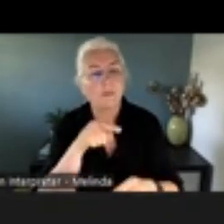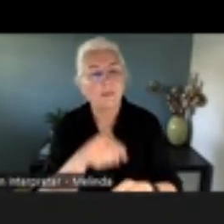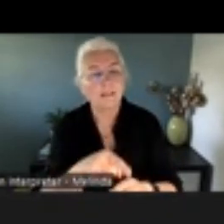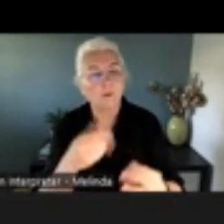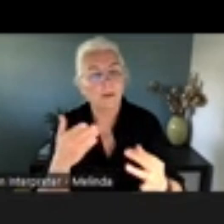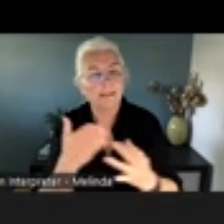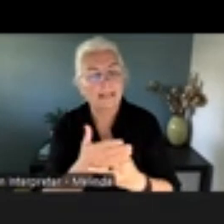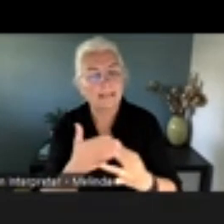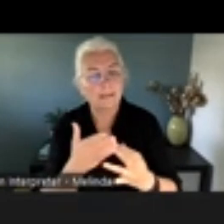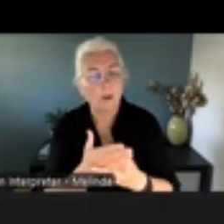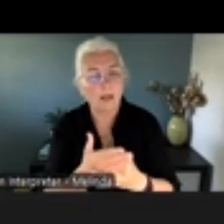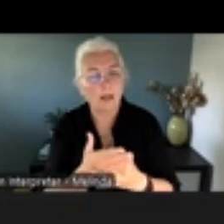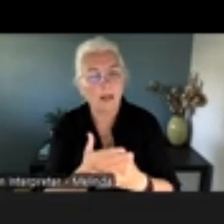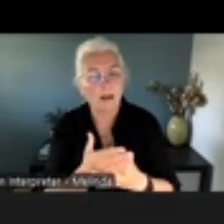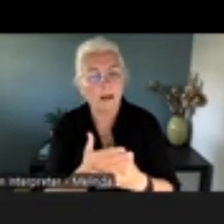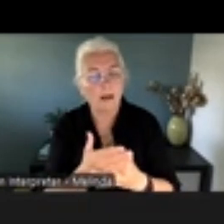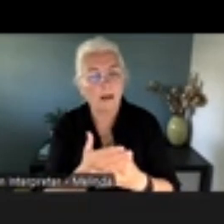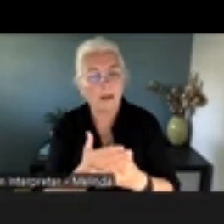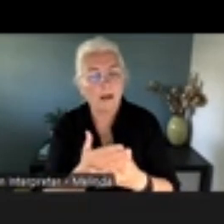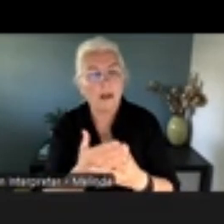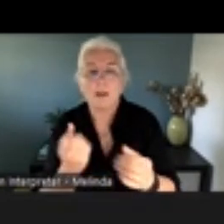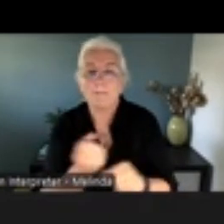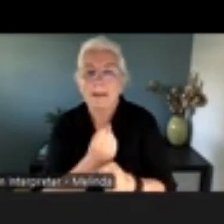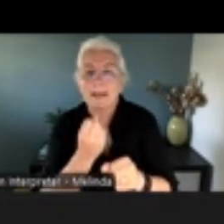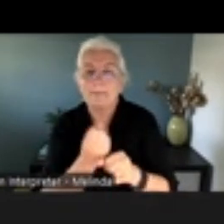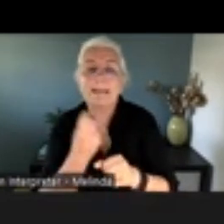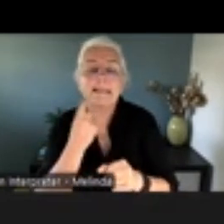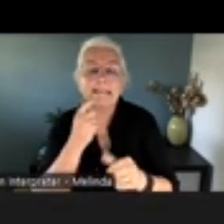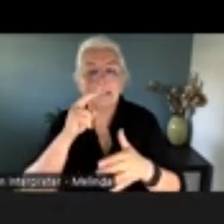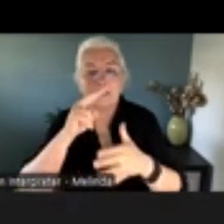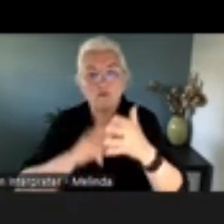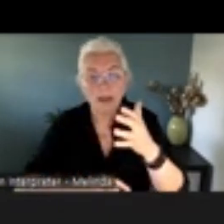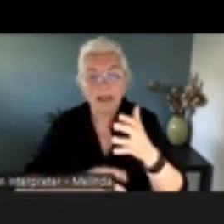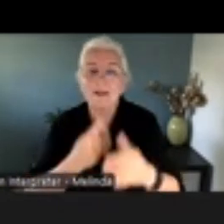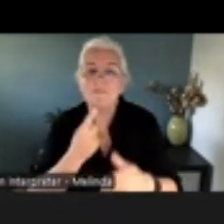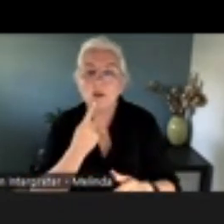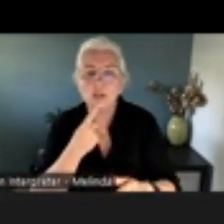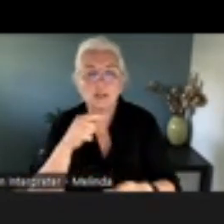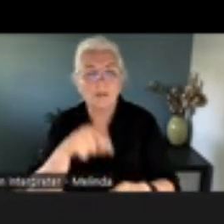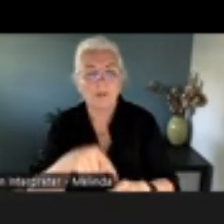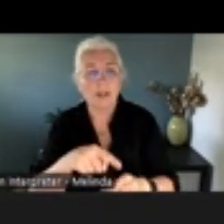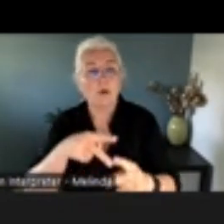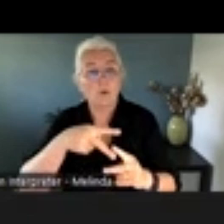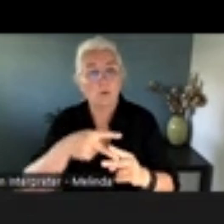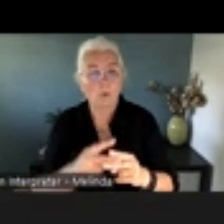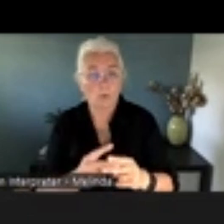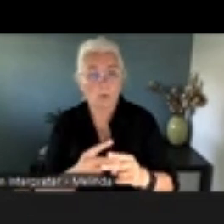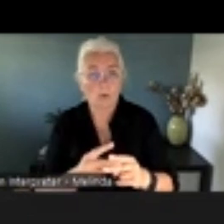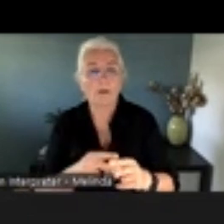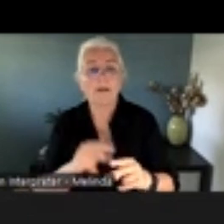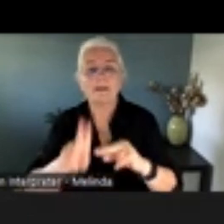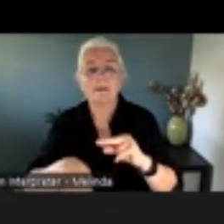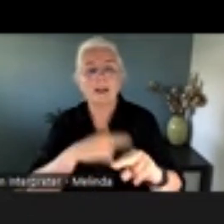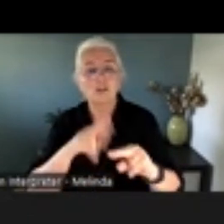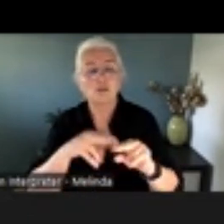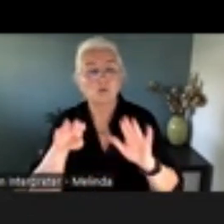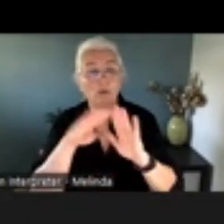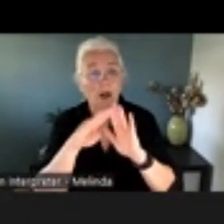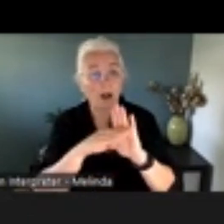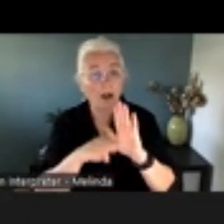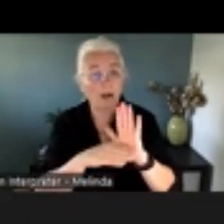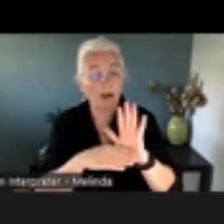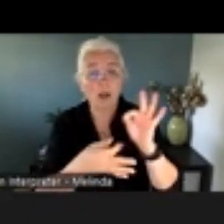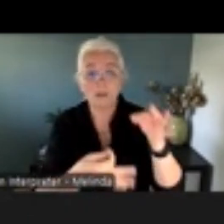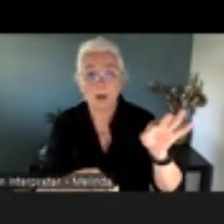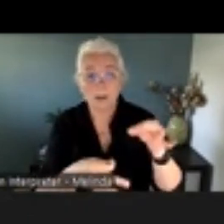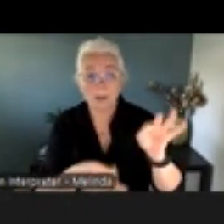which I sort of alluded to earlier, was to create an easy read version of the tool and the national guidelines document. So to make an easy read